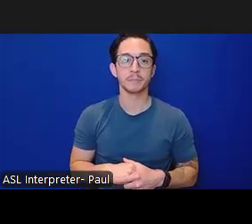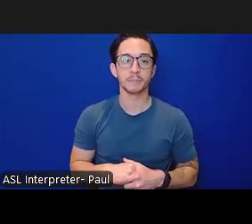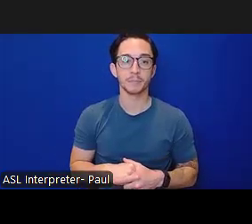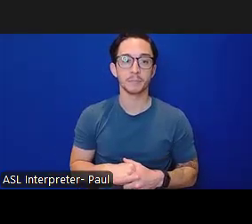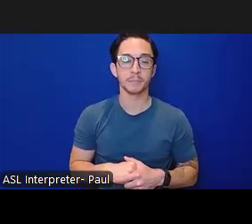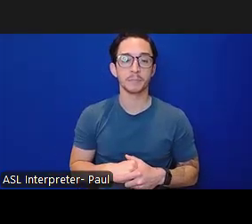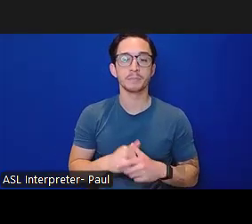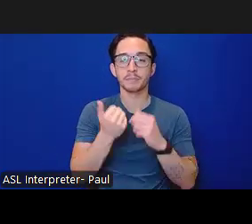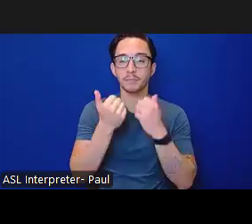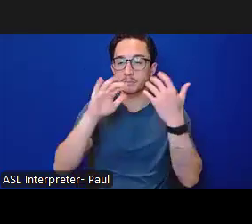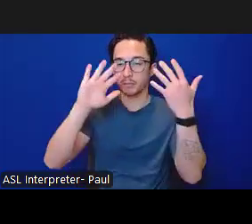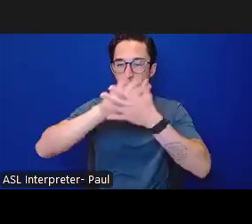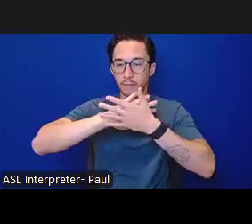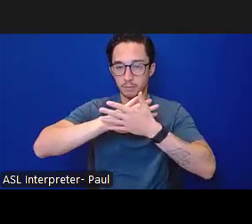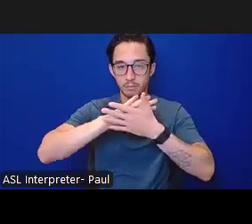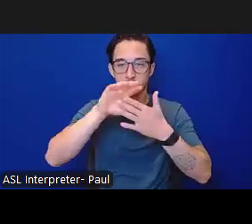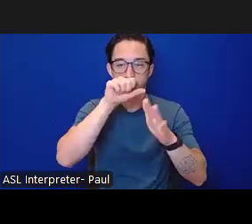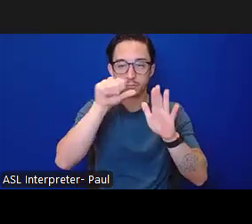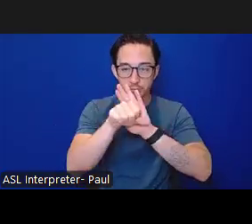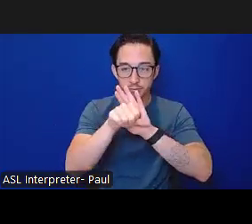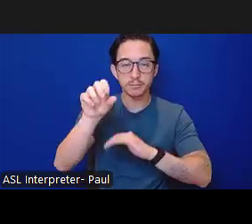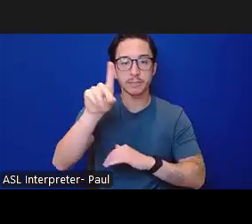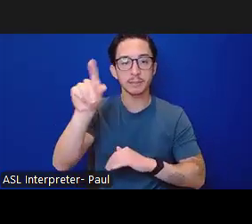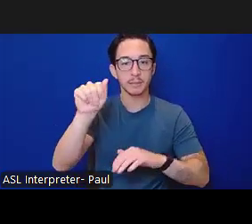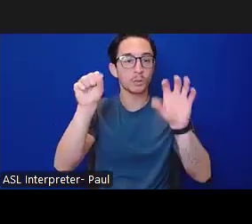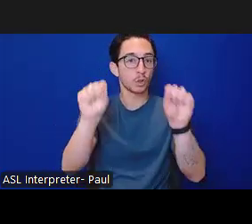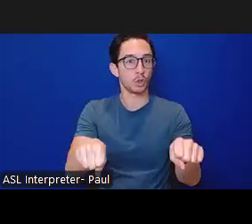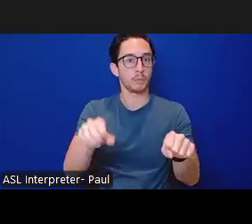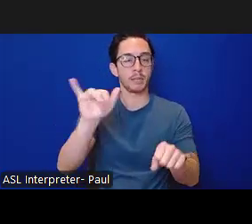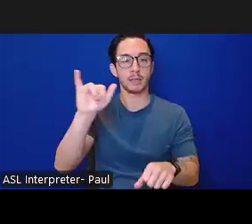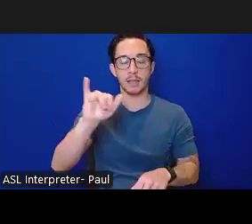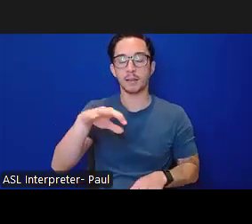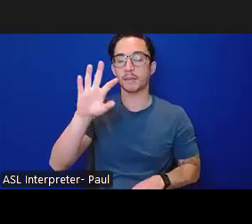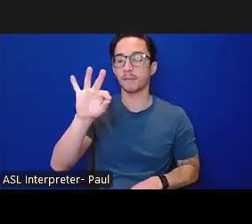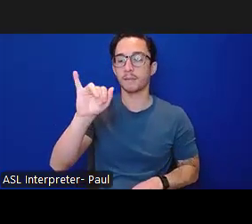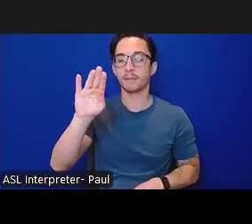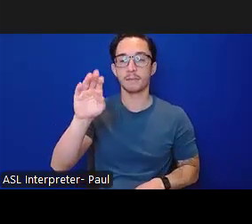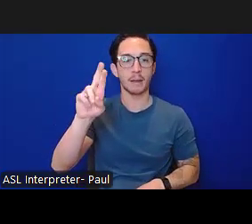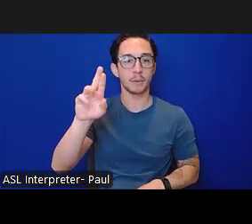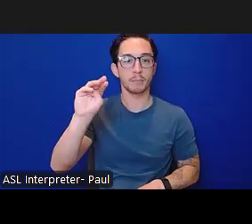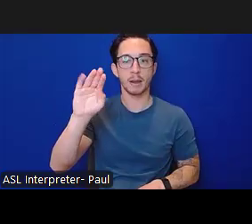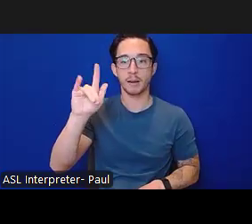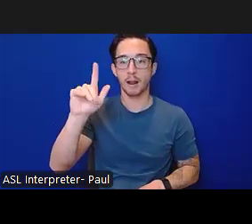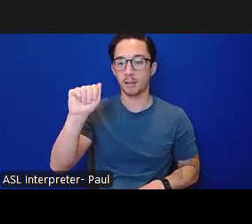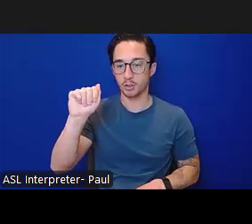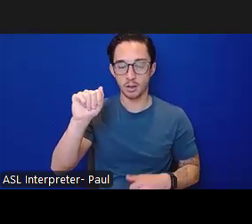For invisible or hidden disabilities, it can be things like fibromyalgia, long COVID,